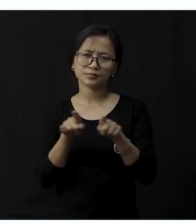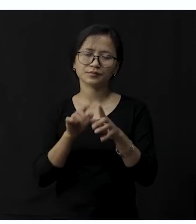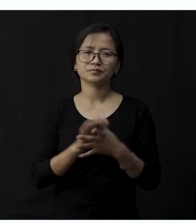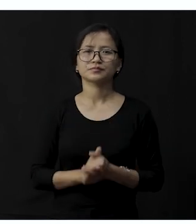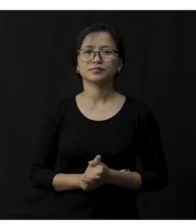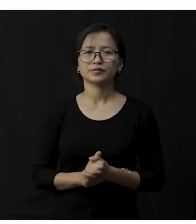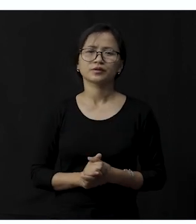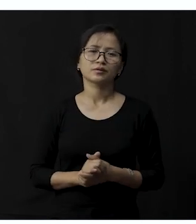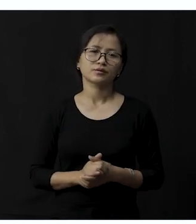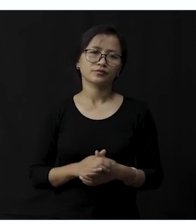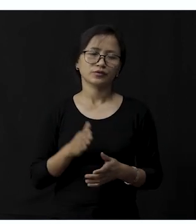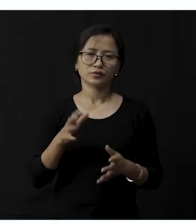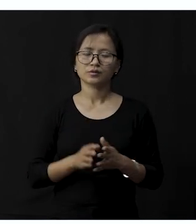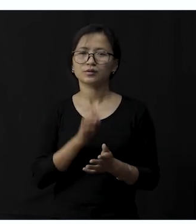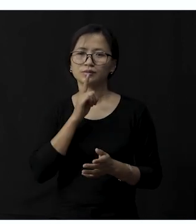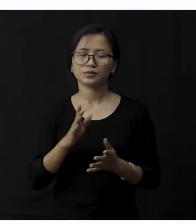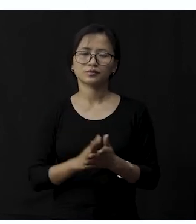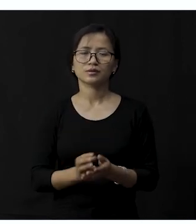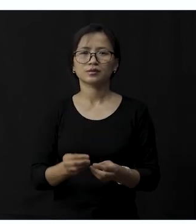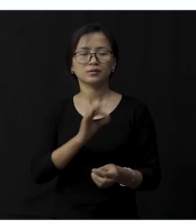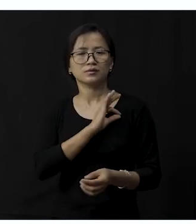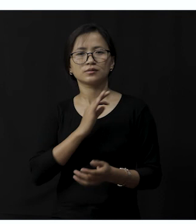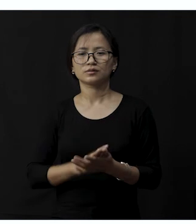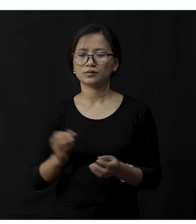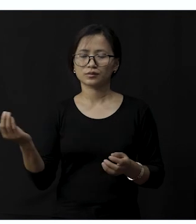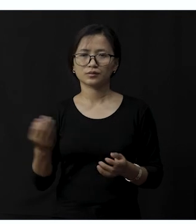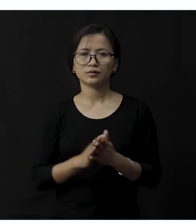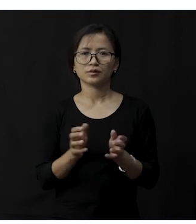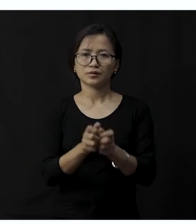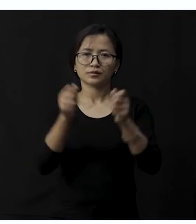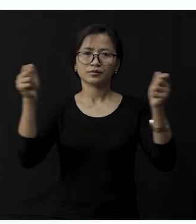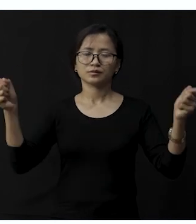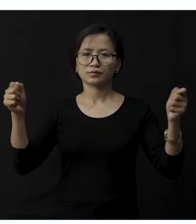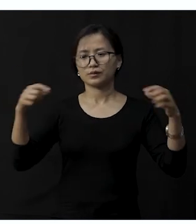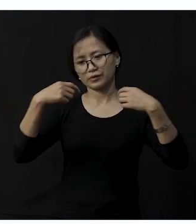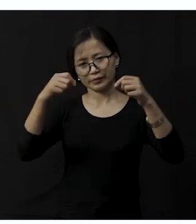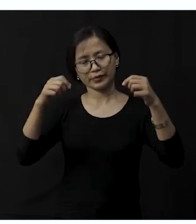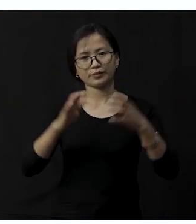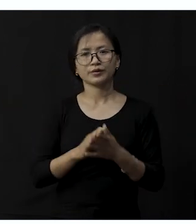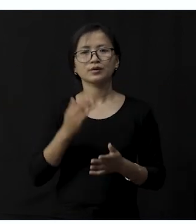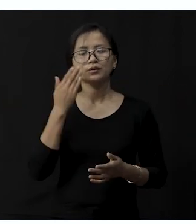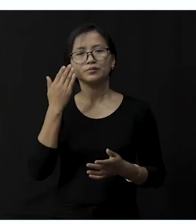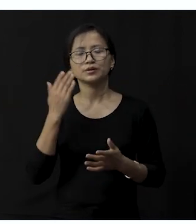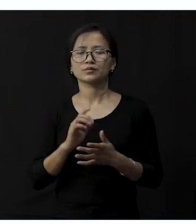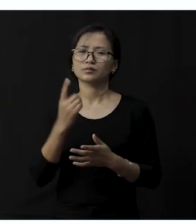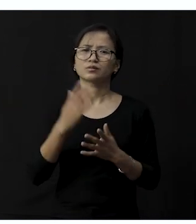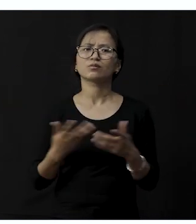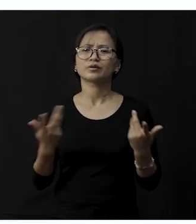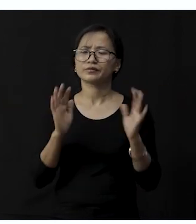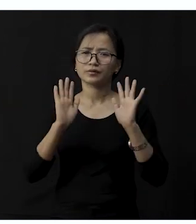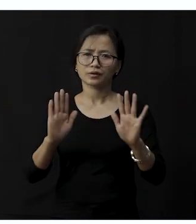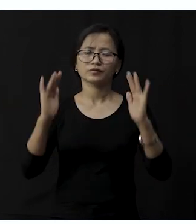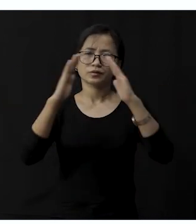can make the same. If not, then I would really appreciate if you take a newspaper or a paper, a pink one, whatever you